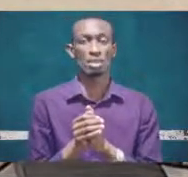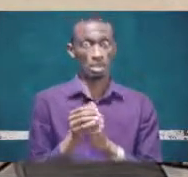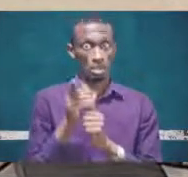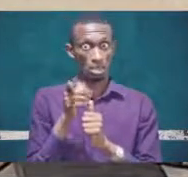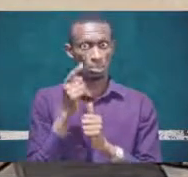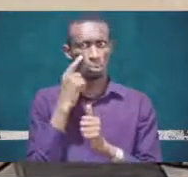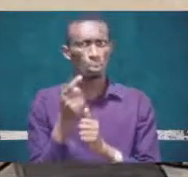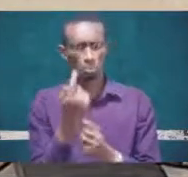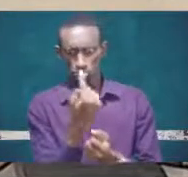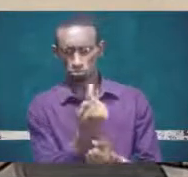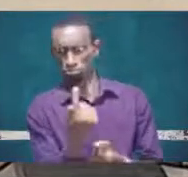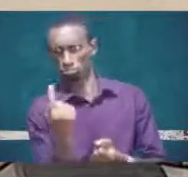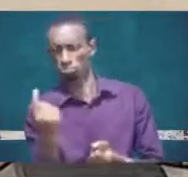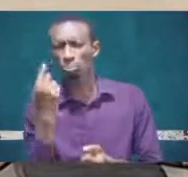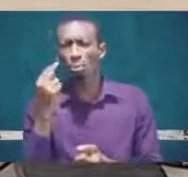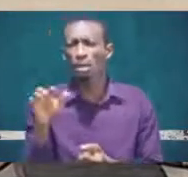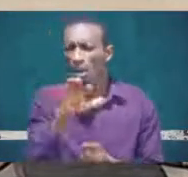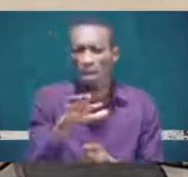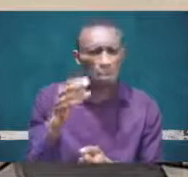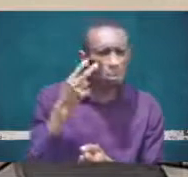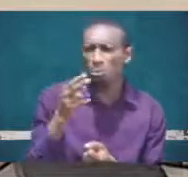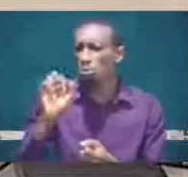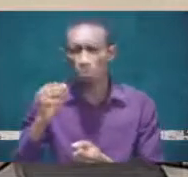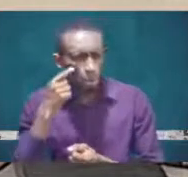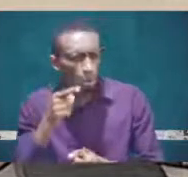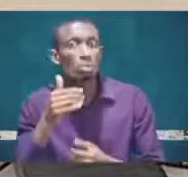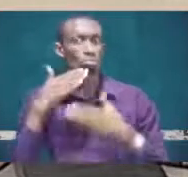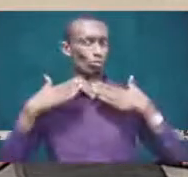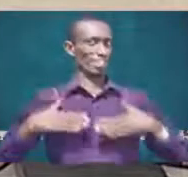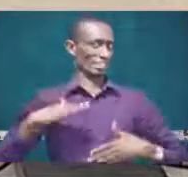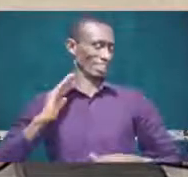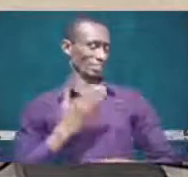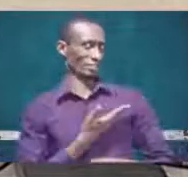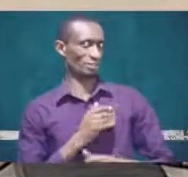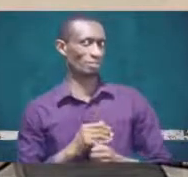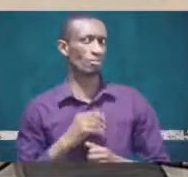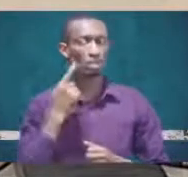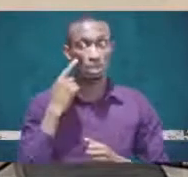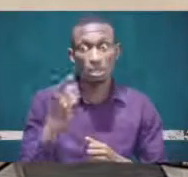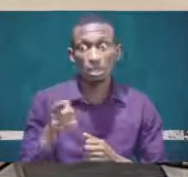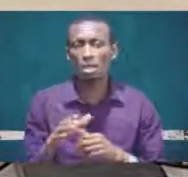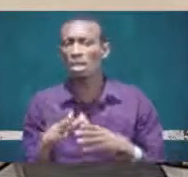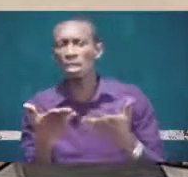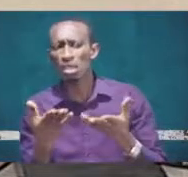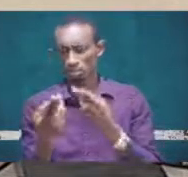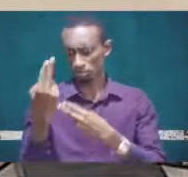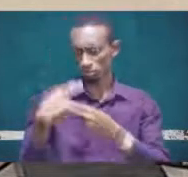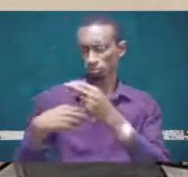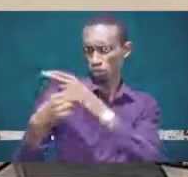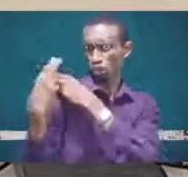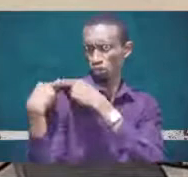by one and where we can find them in the body as well as their functions.